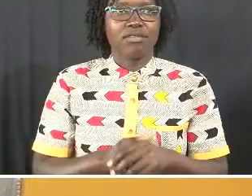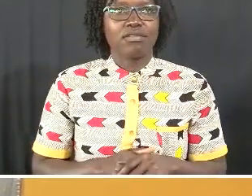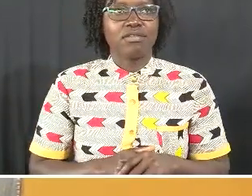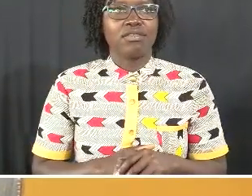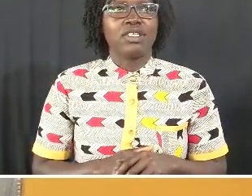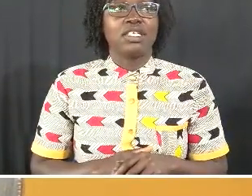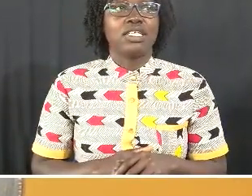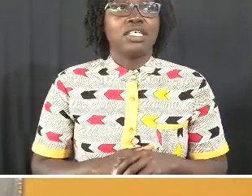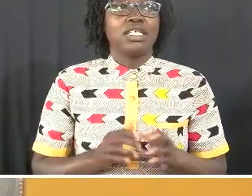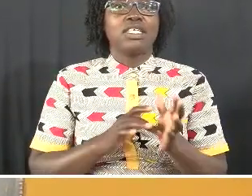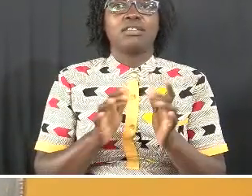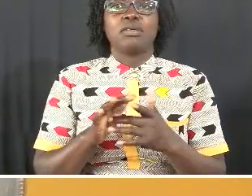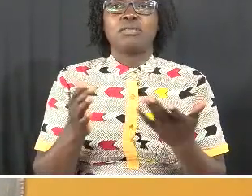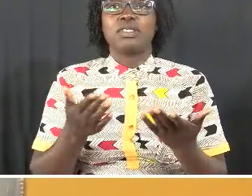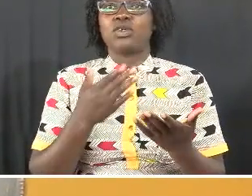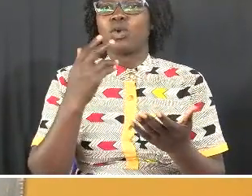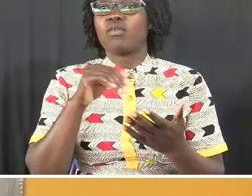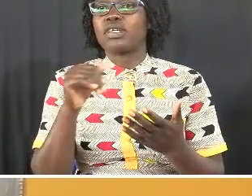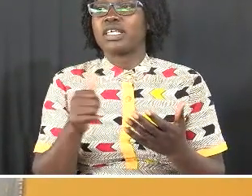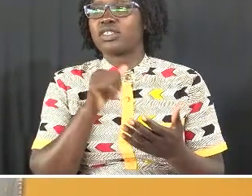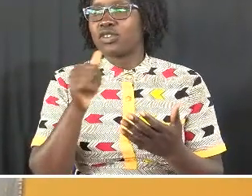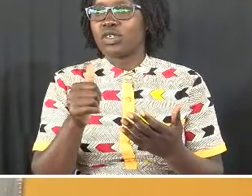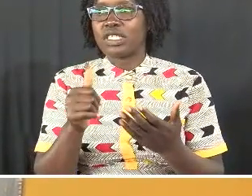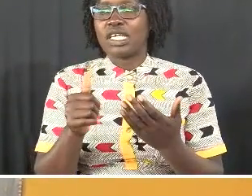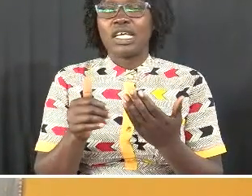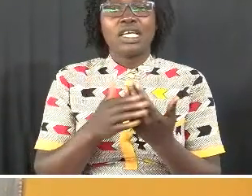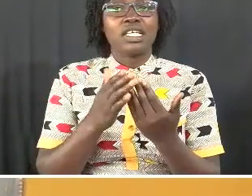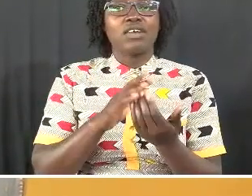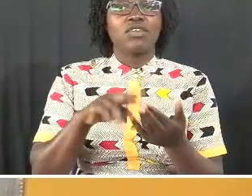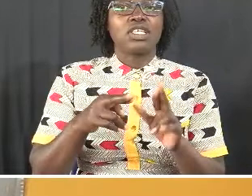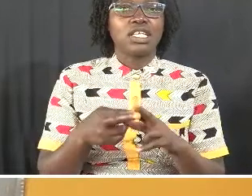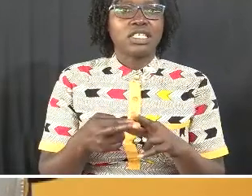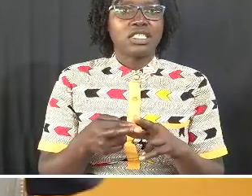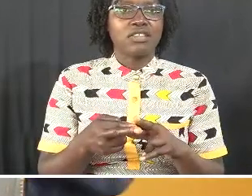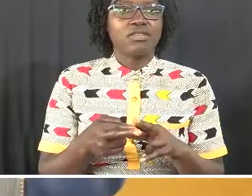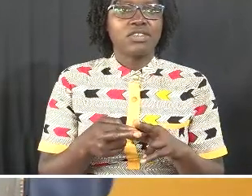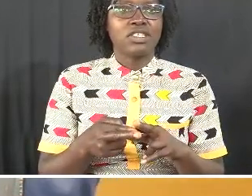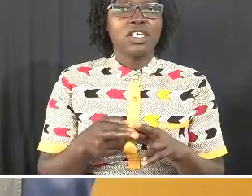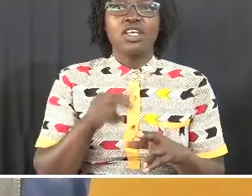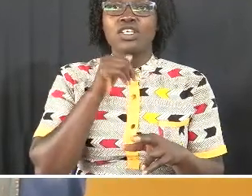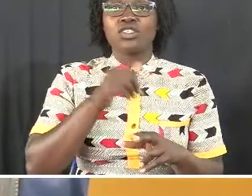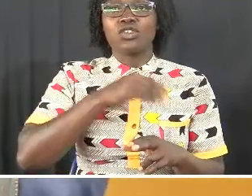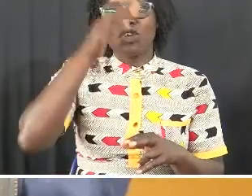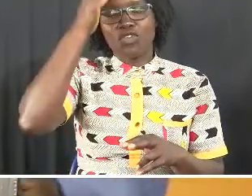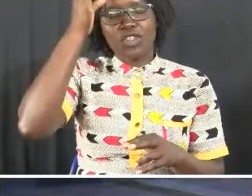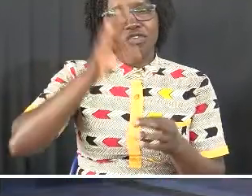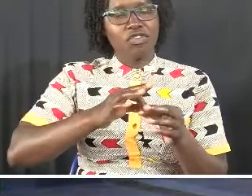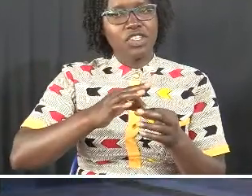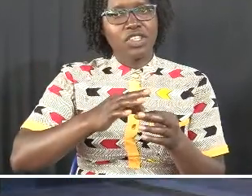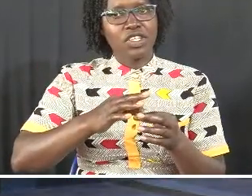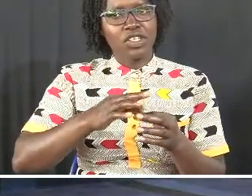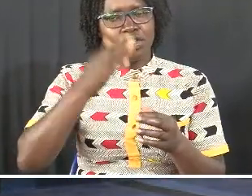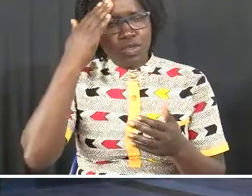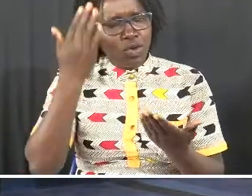In fact, the Bible says whoever does not take care of relatives is not of our faith. Do you know it